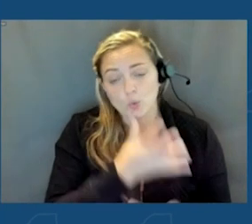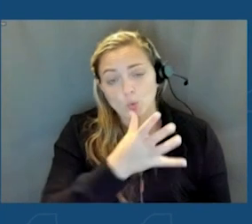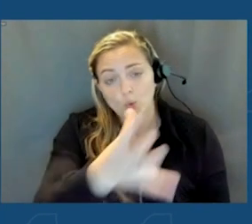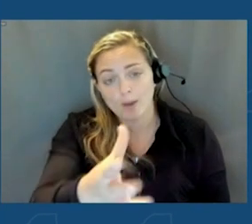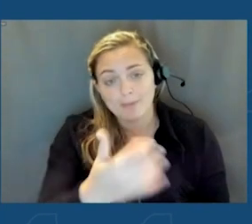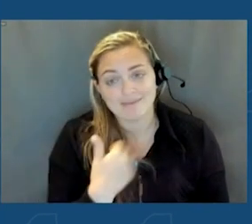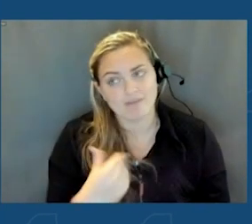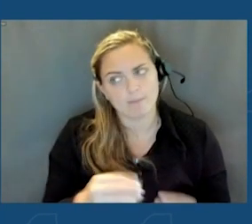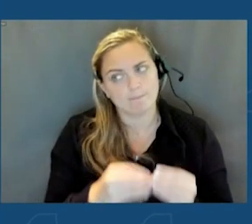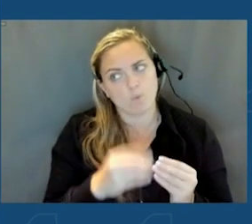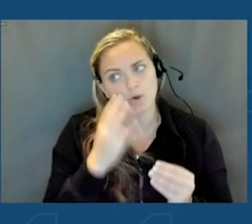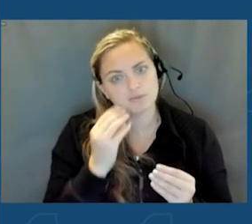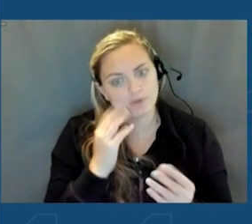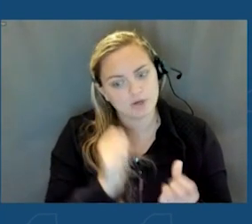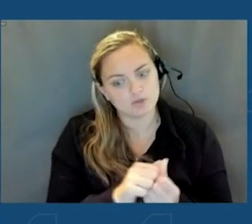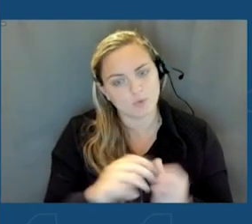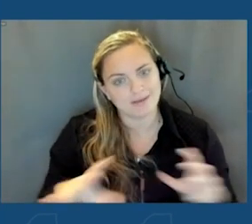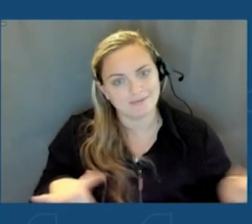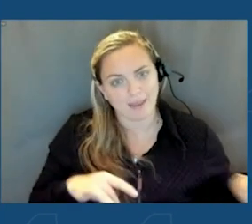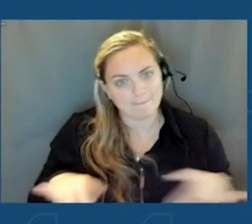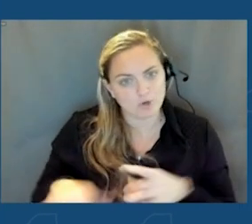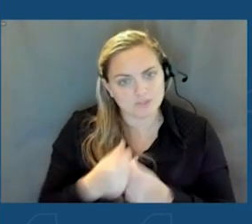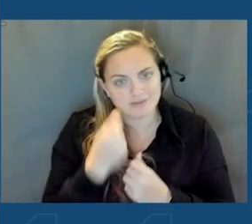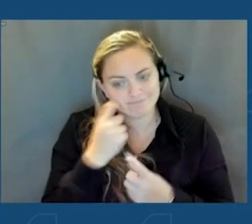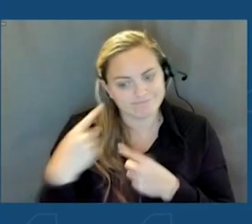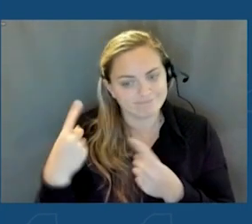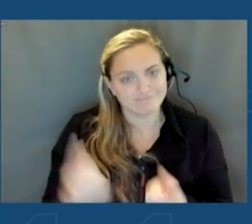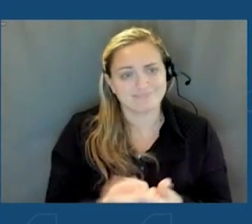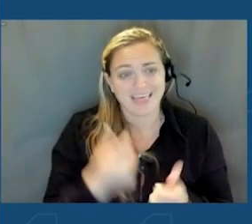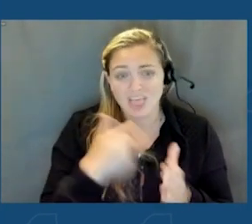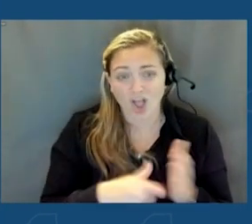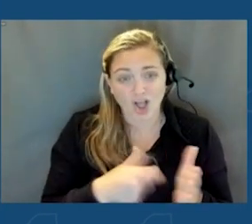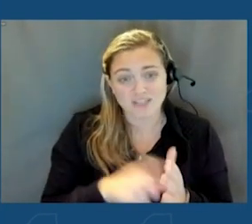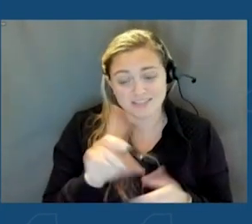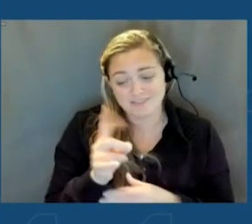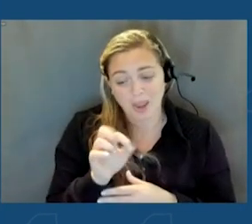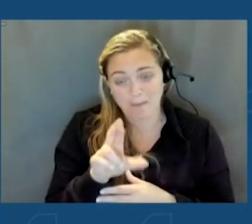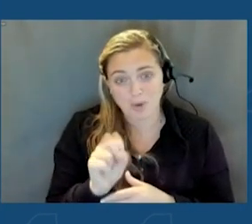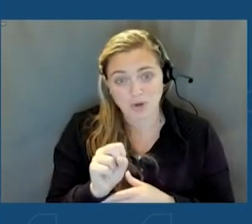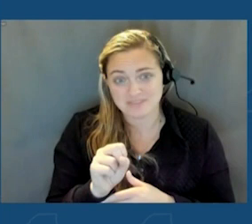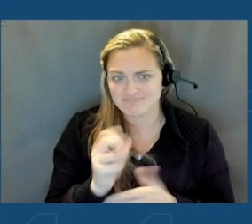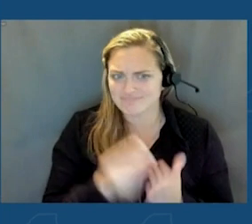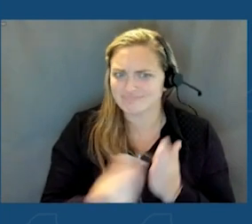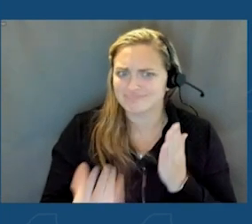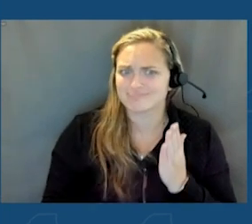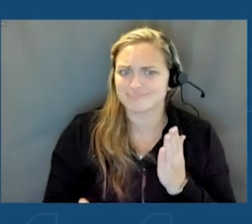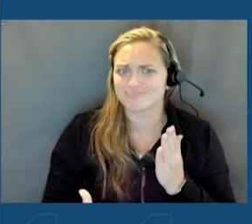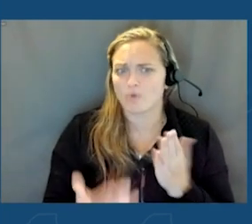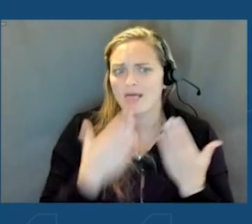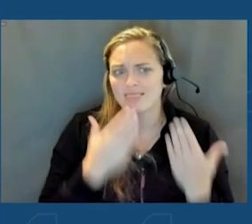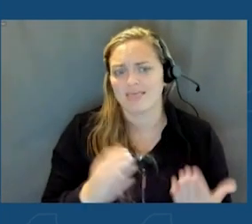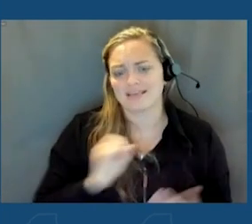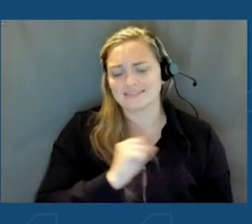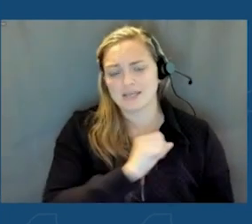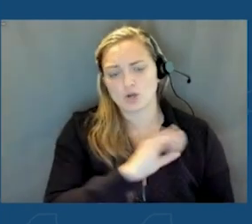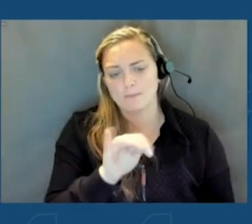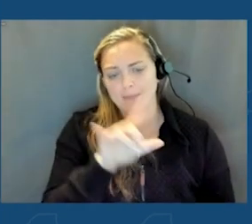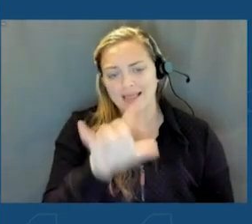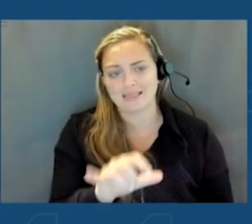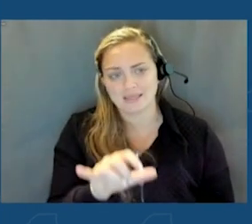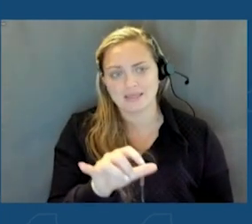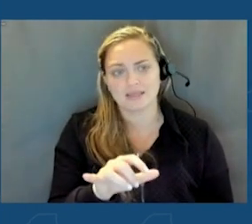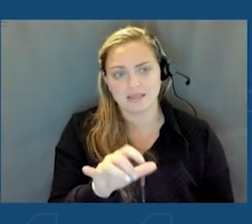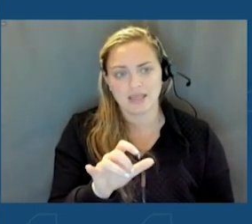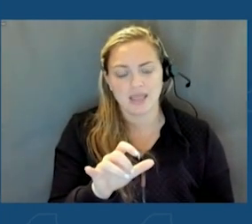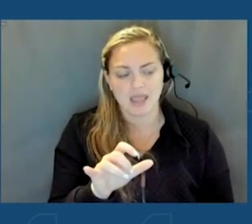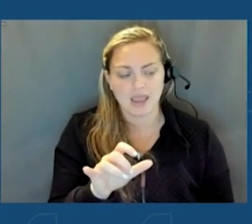experience with diapers than I had in a while, I'm also thinking about the cost of diapers. So I also want to thank Senator Bailey and Assemblymember